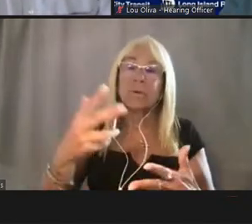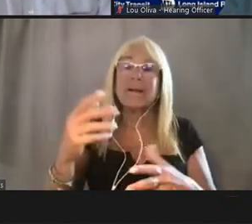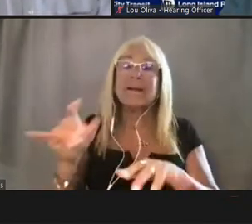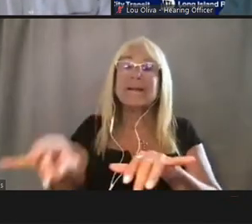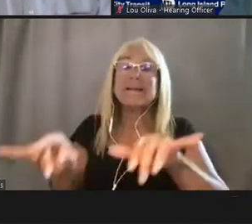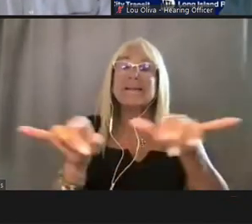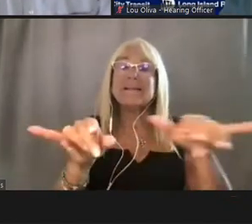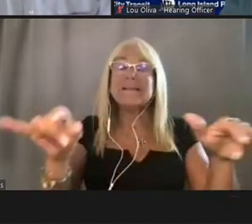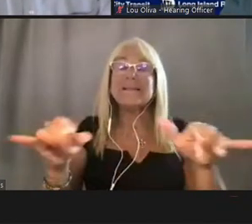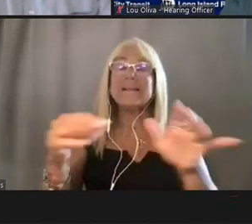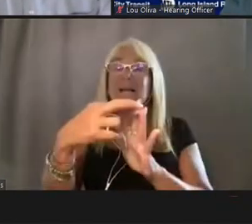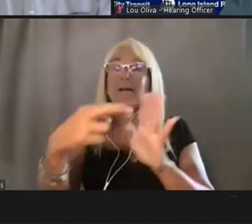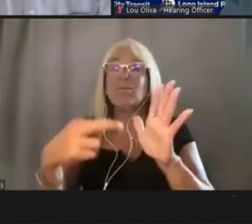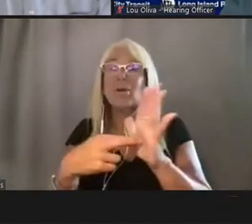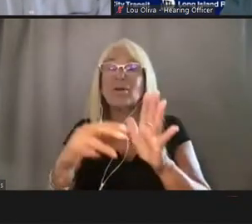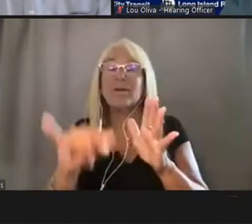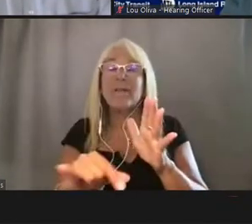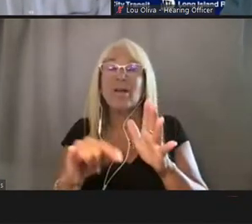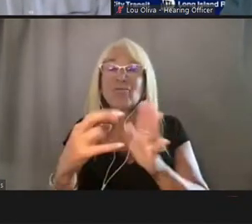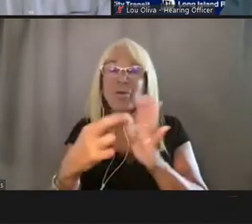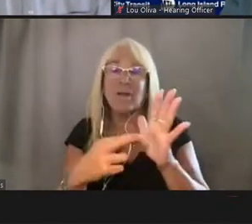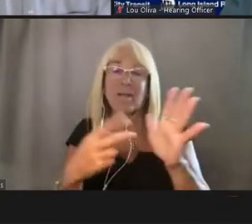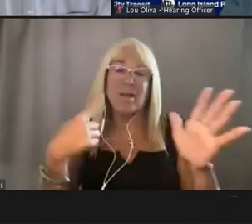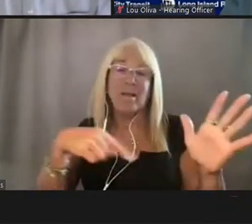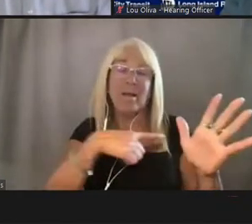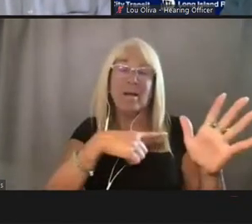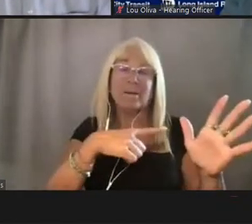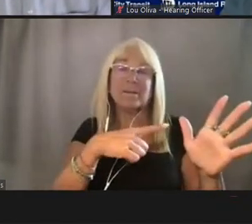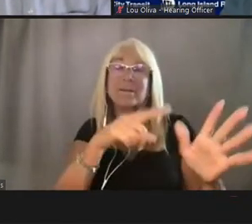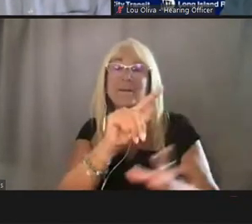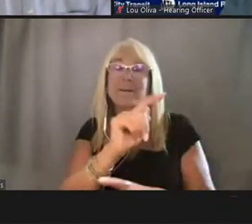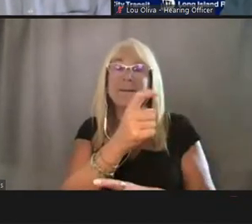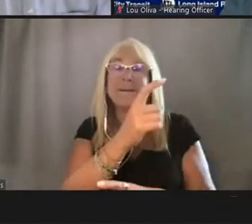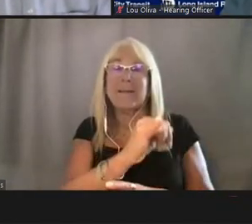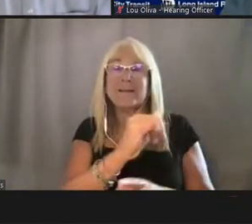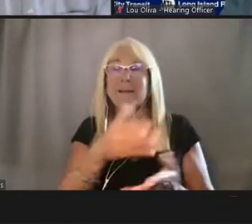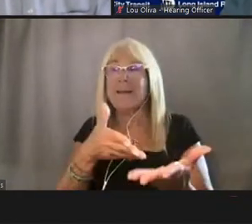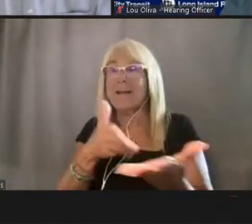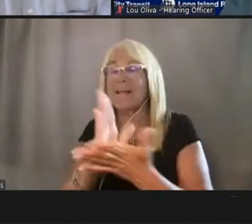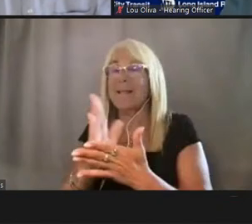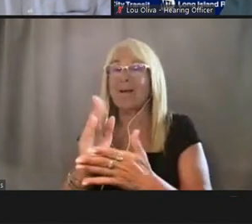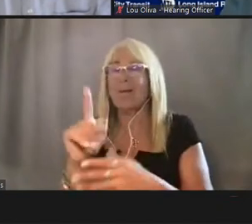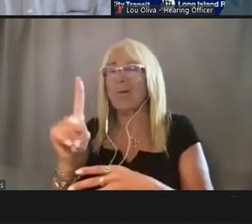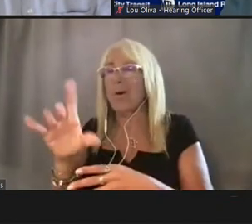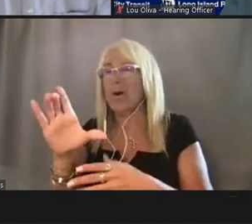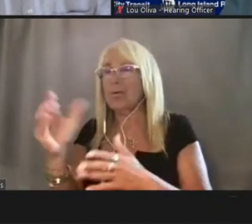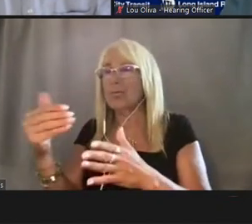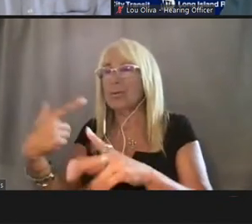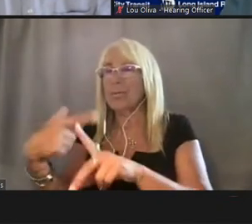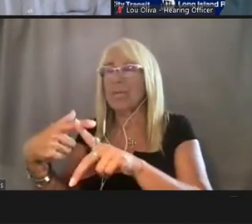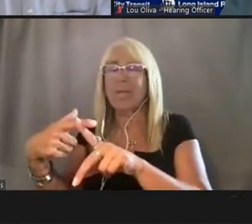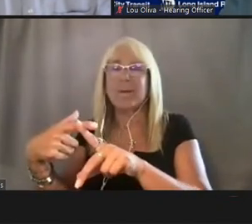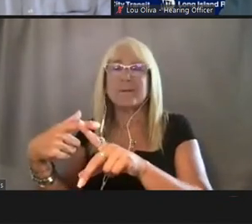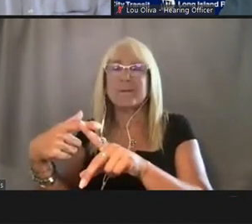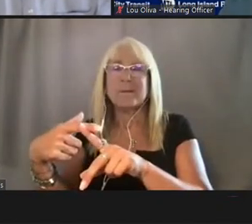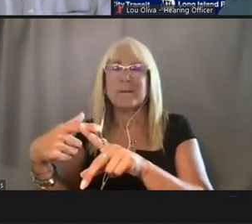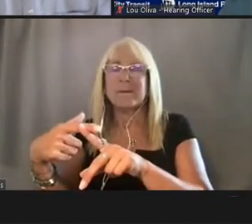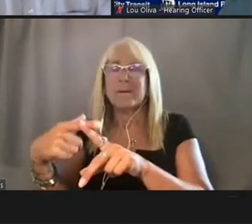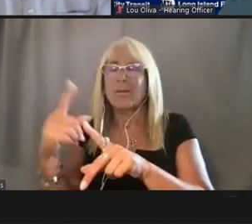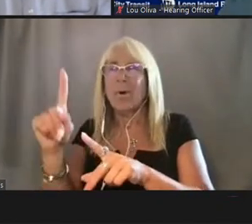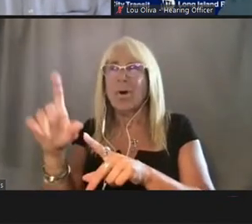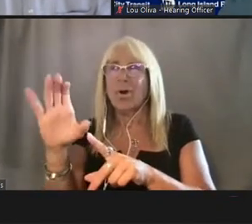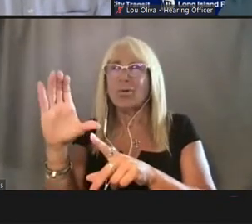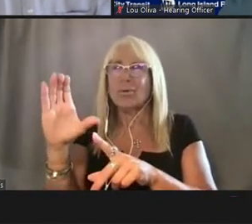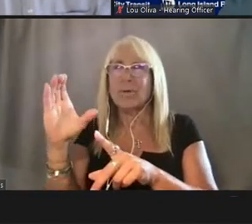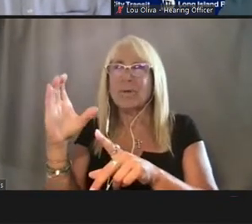taxis to add a force of 100 000 plus Vehicles onto New York city streets mostly cruising CBD without